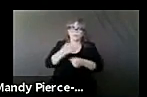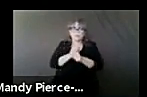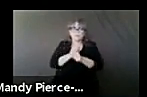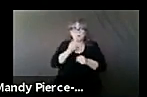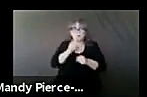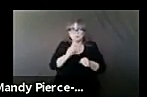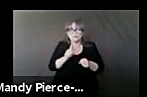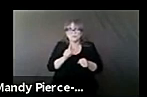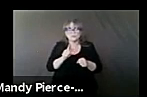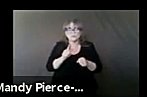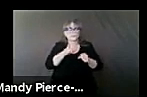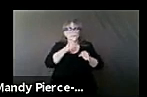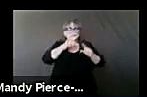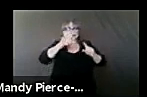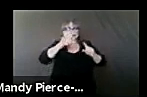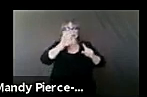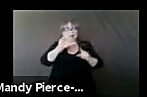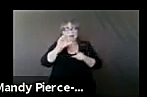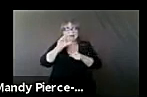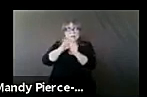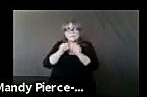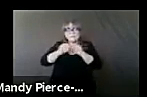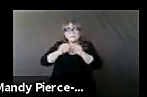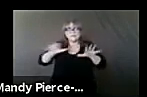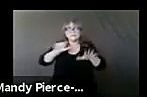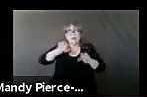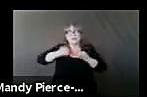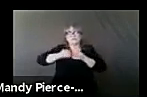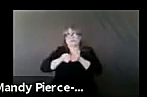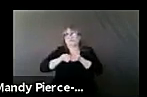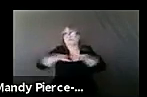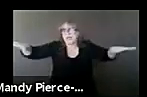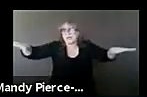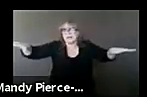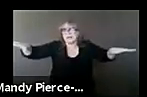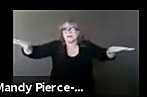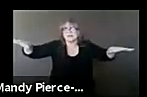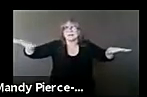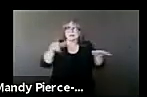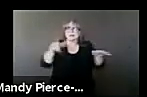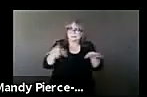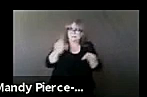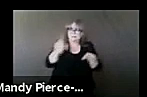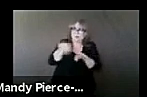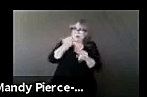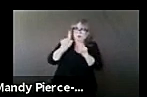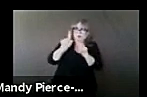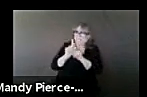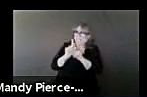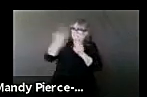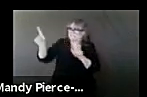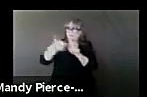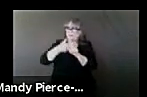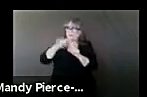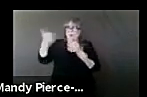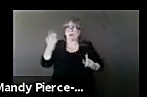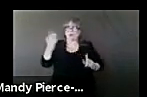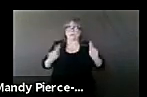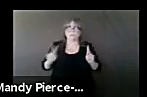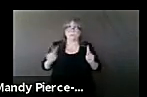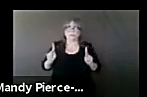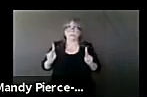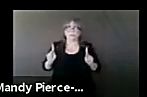to stay physically distant from others is helping to mean that our future physicians